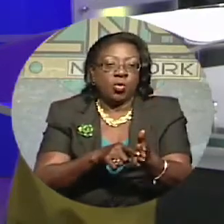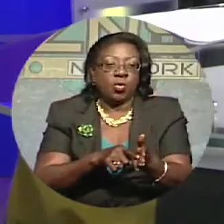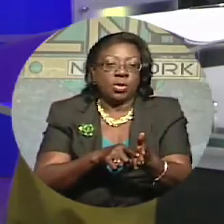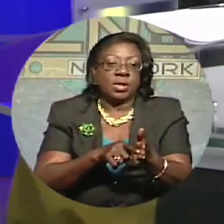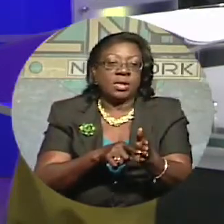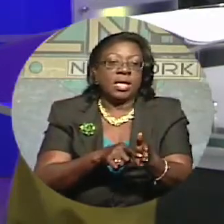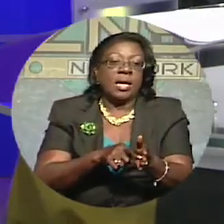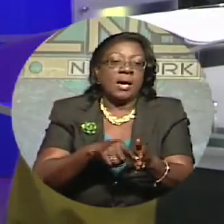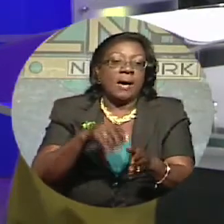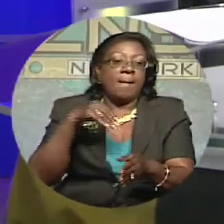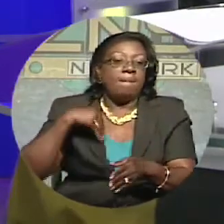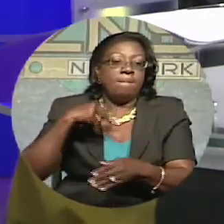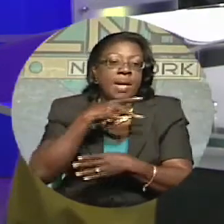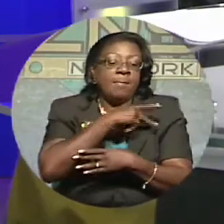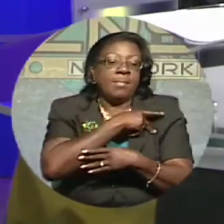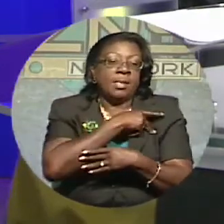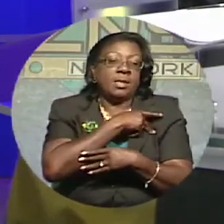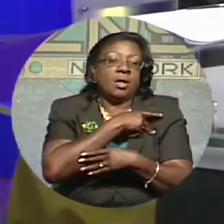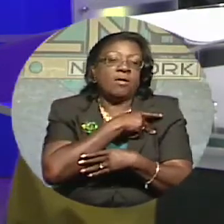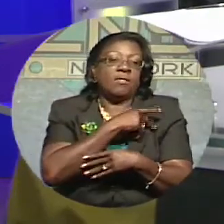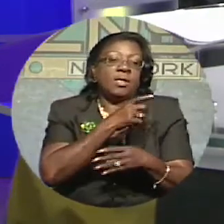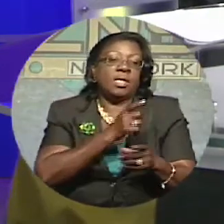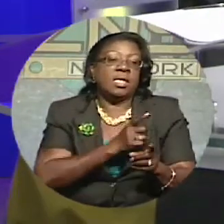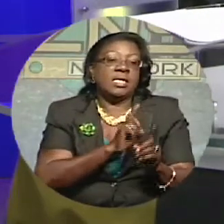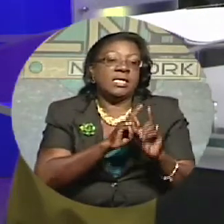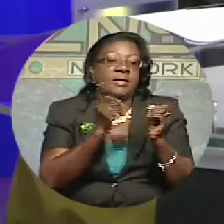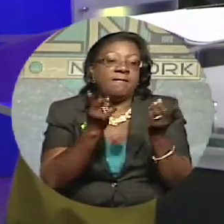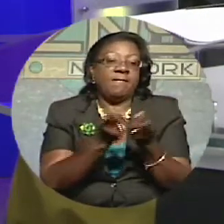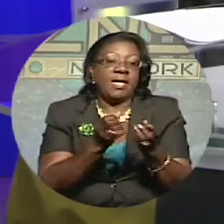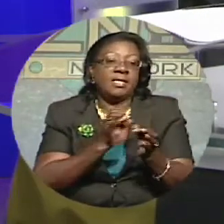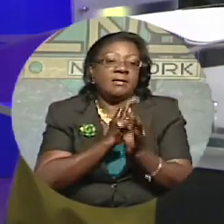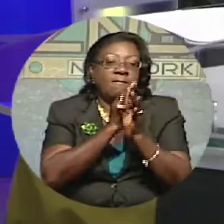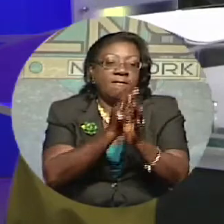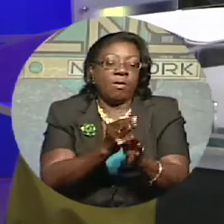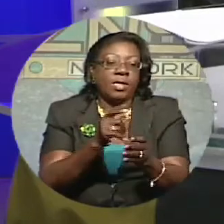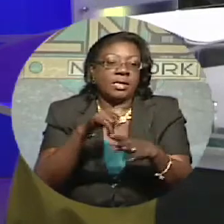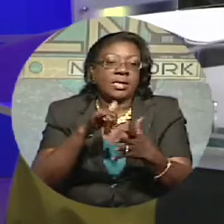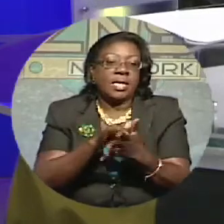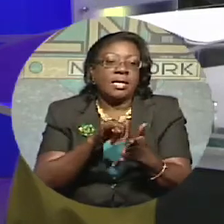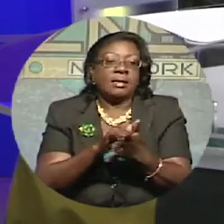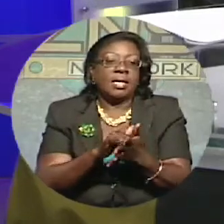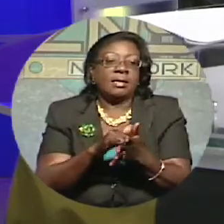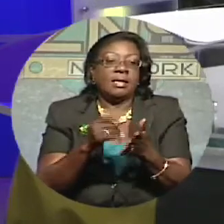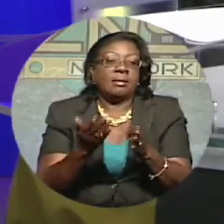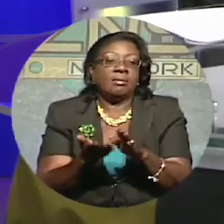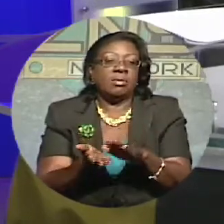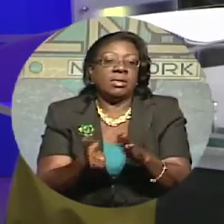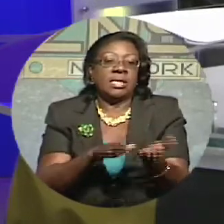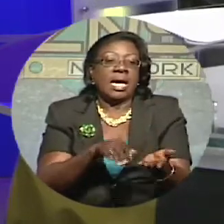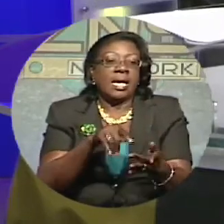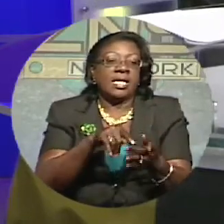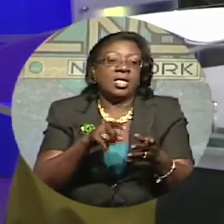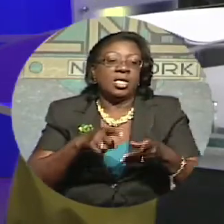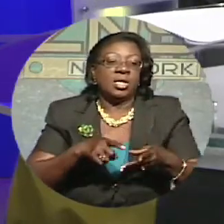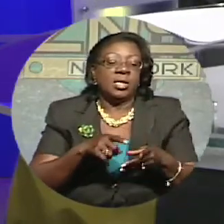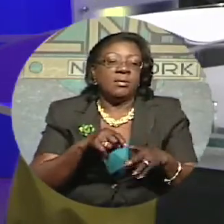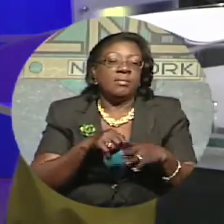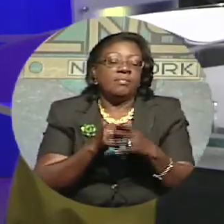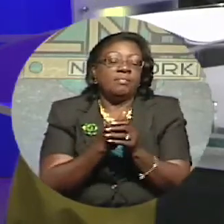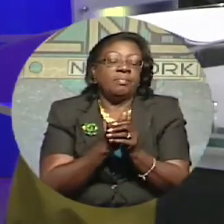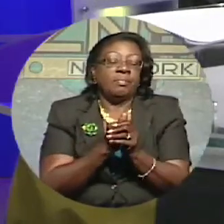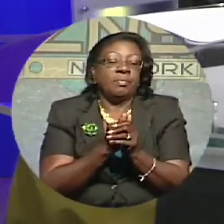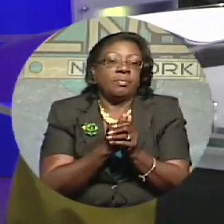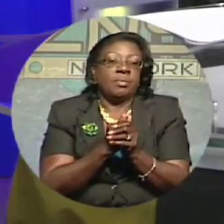Scholars, members of the Royal Bahamas Defense Force, HMBS Flamingo, and framers of the Constitution. Our Cyan